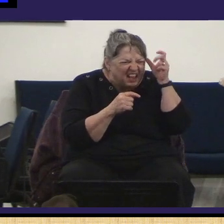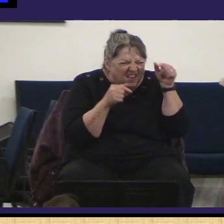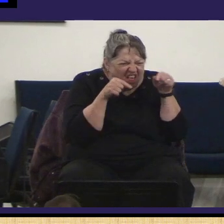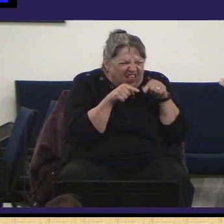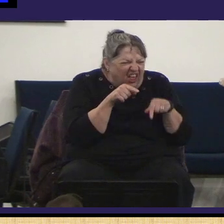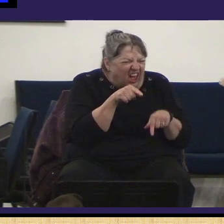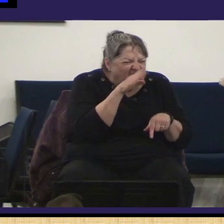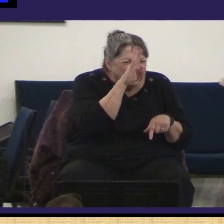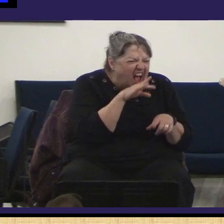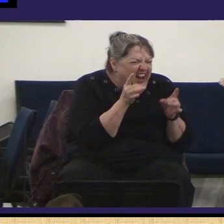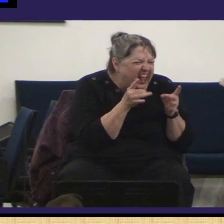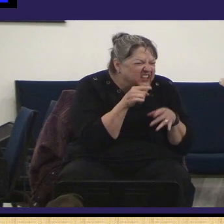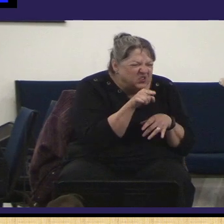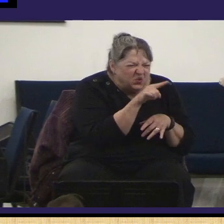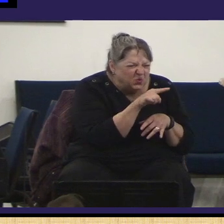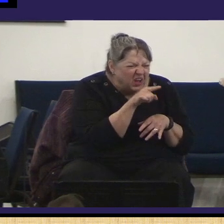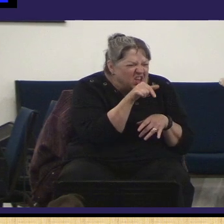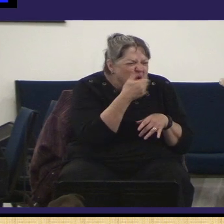angry with you.